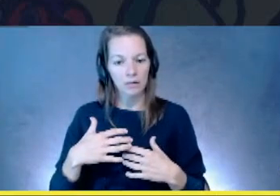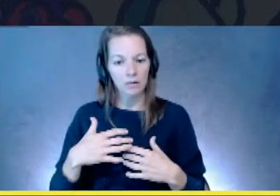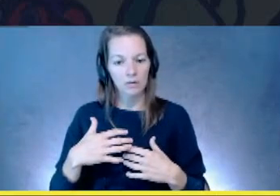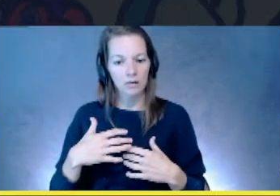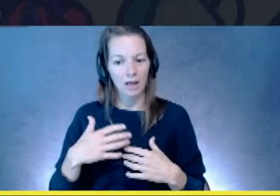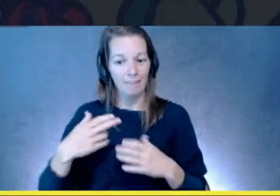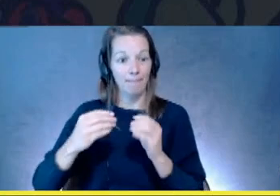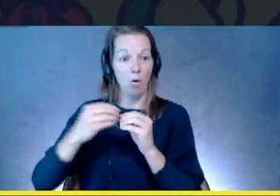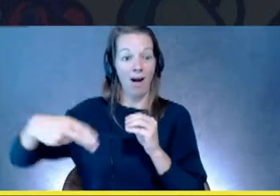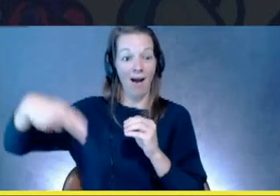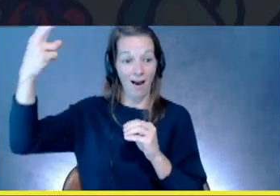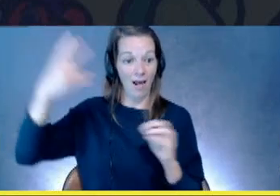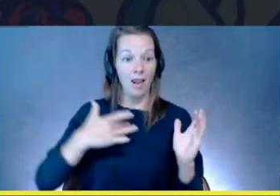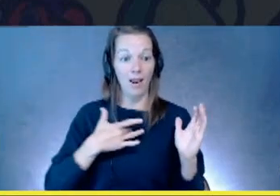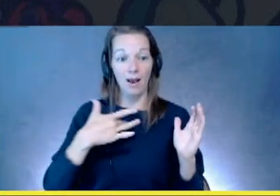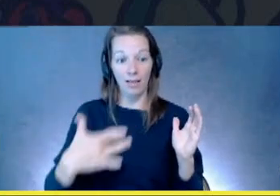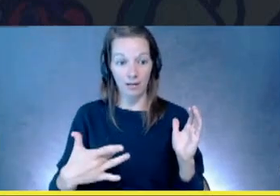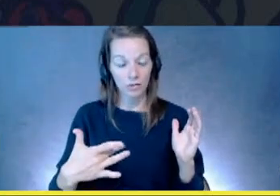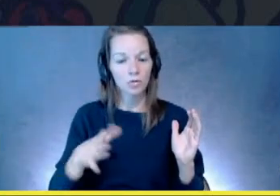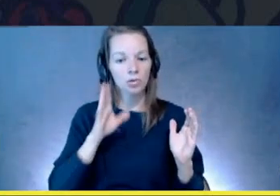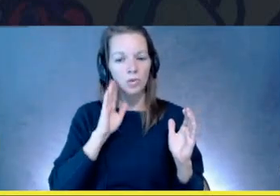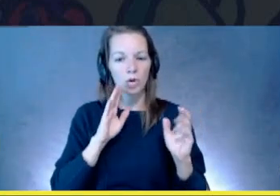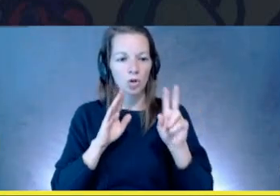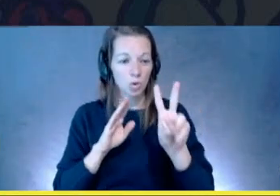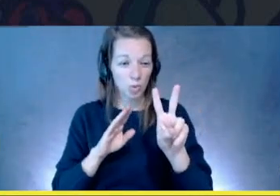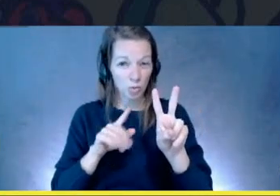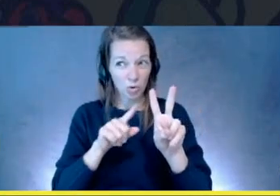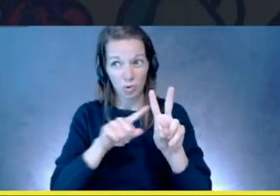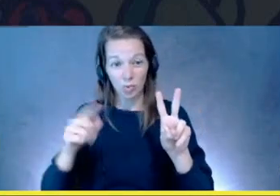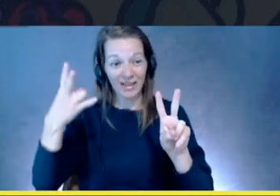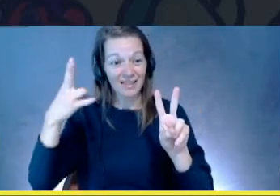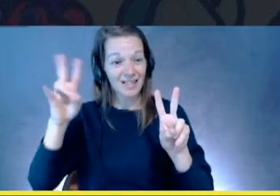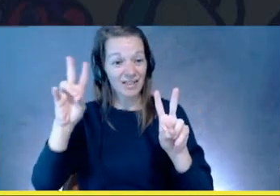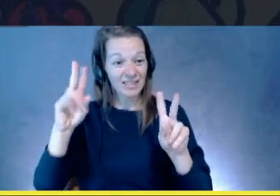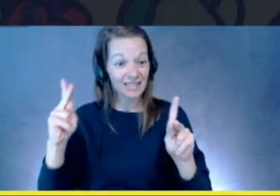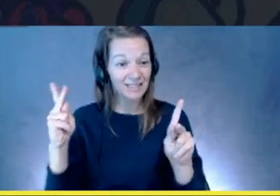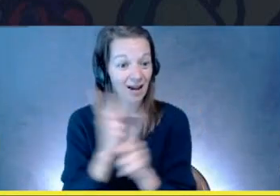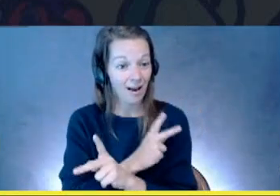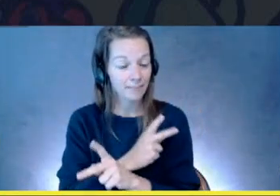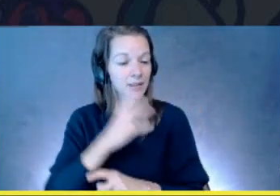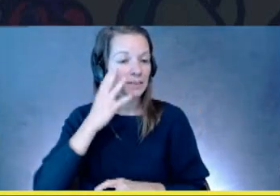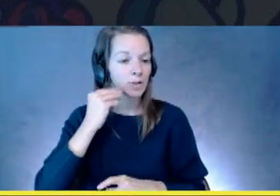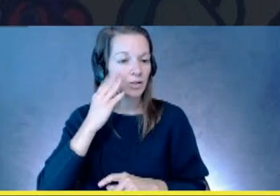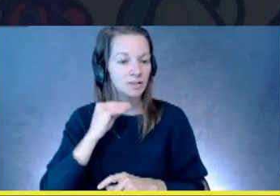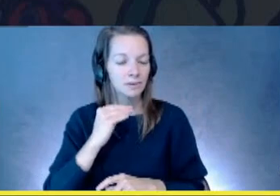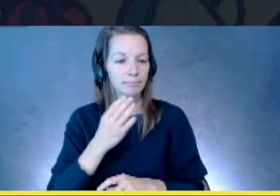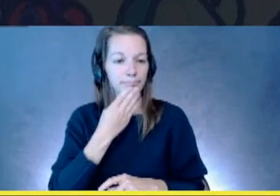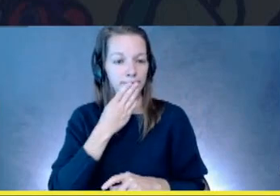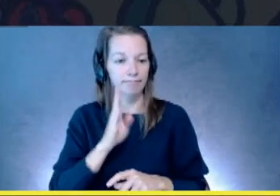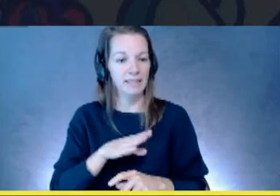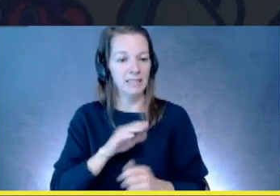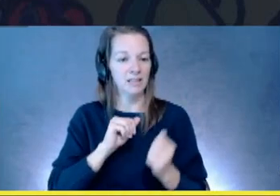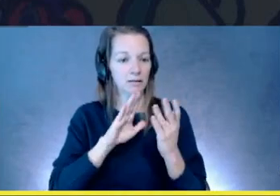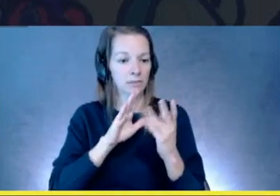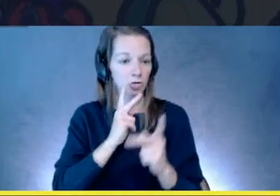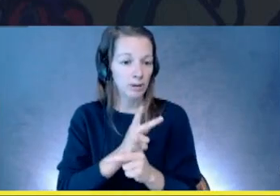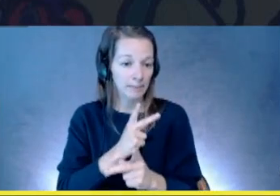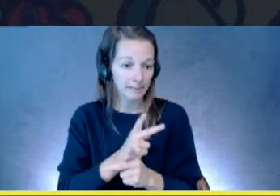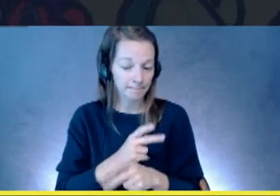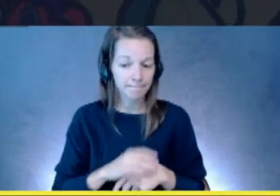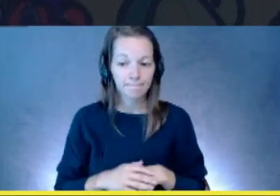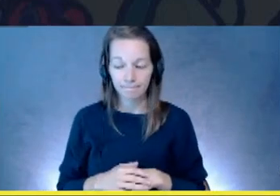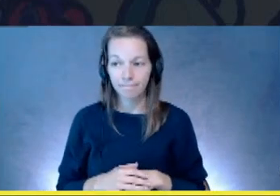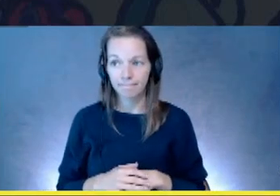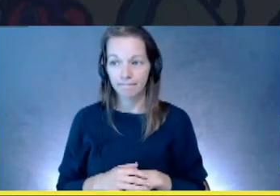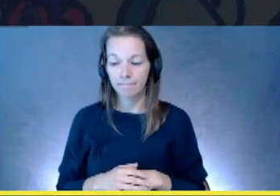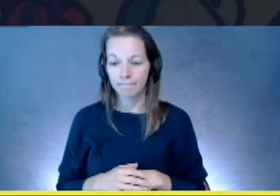higher likelihood, 2 to 17 times more likely of experiencing mistreatment. If we could go to the next slide. So